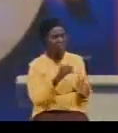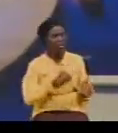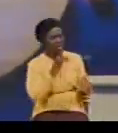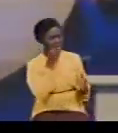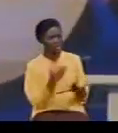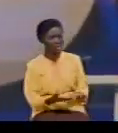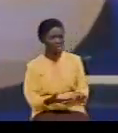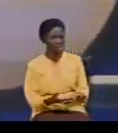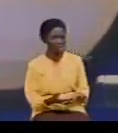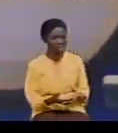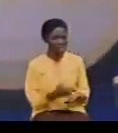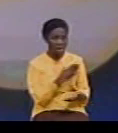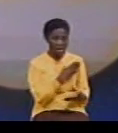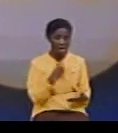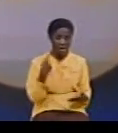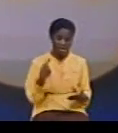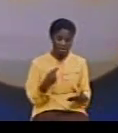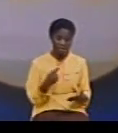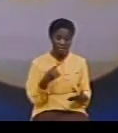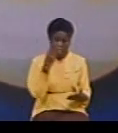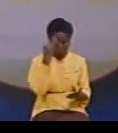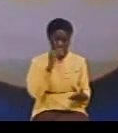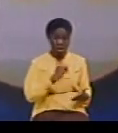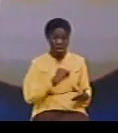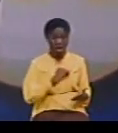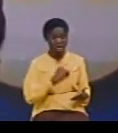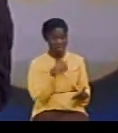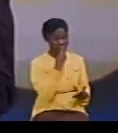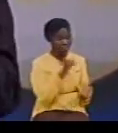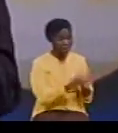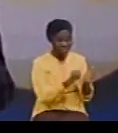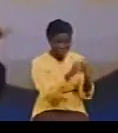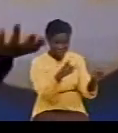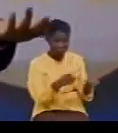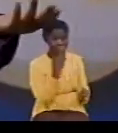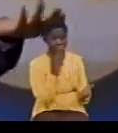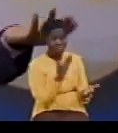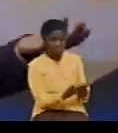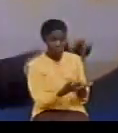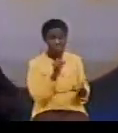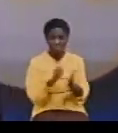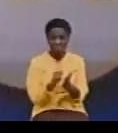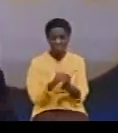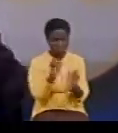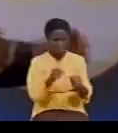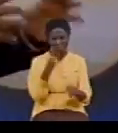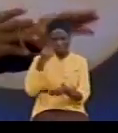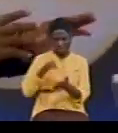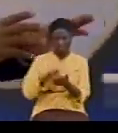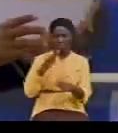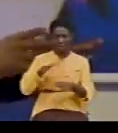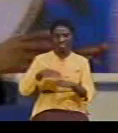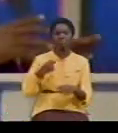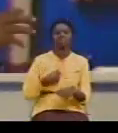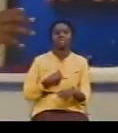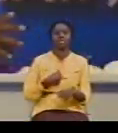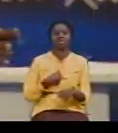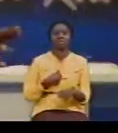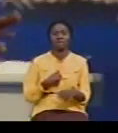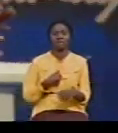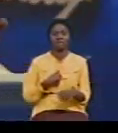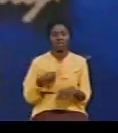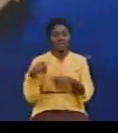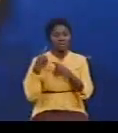thing I'm recommending to you is good is that you can see it on me. Since